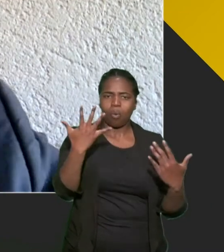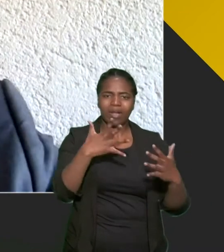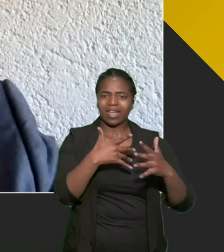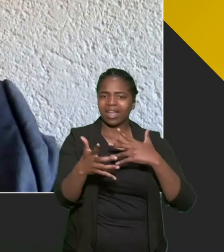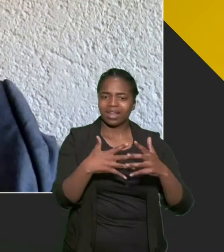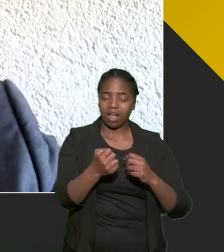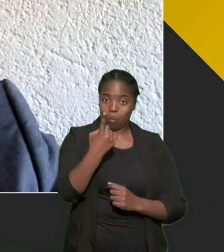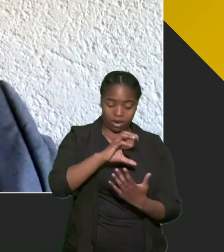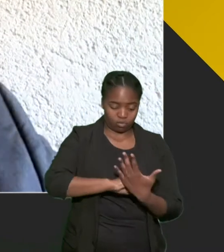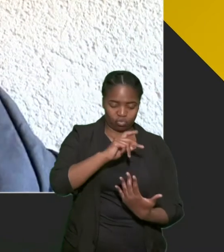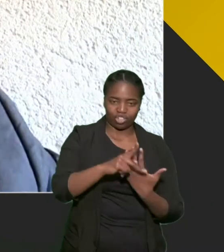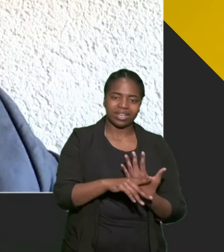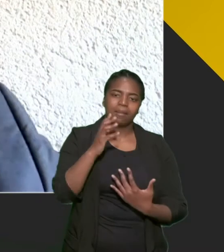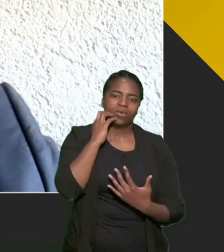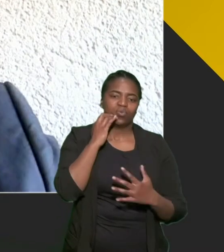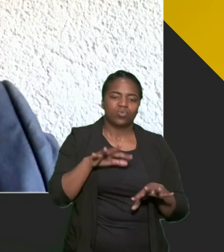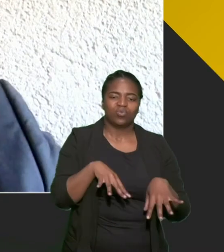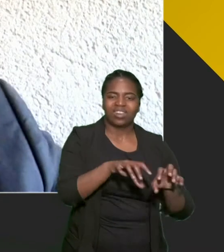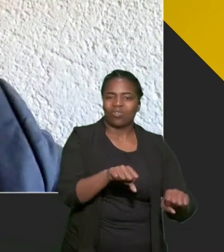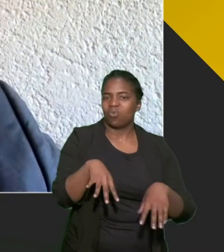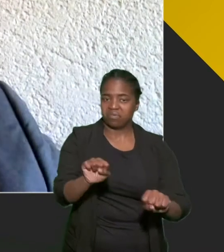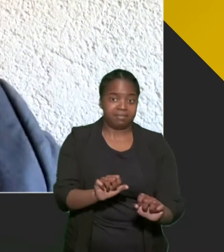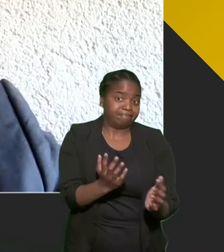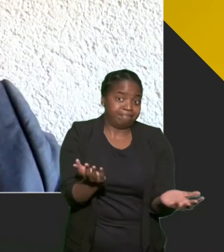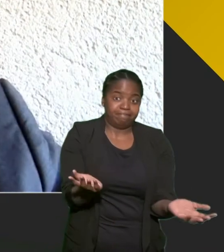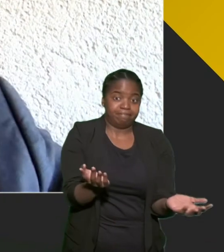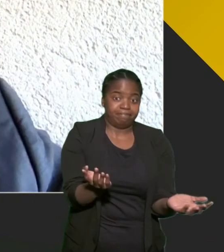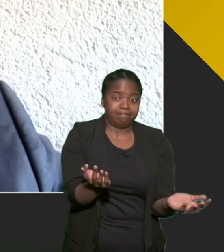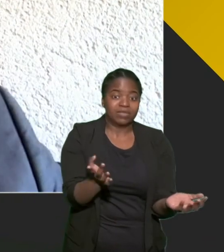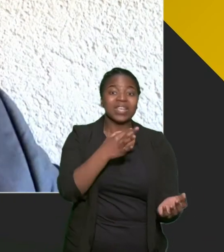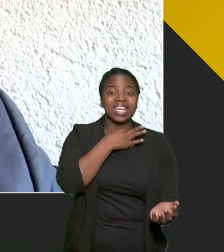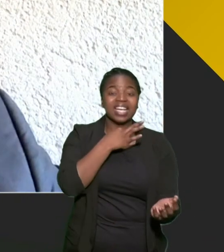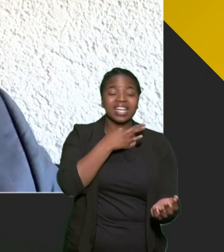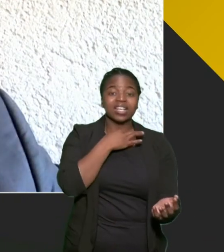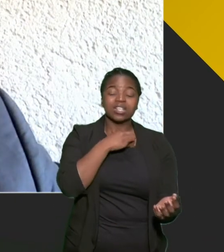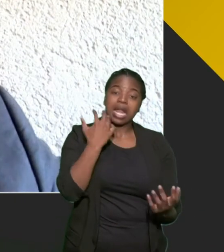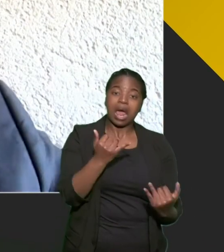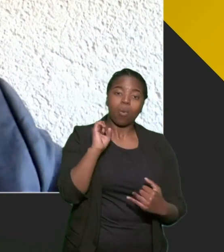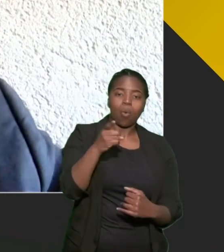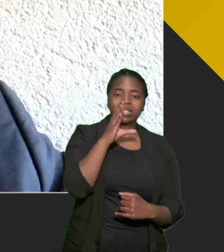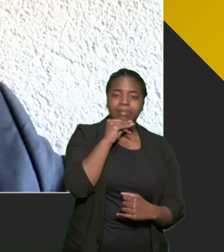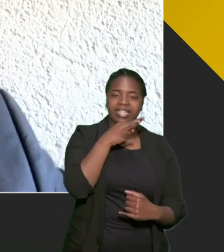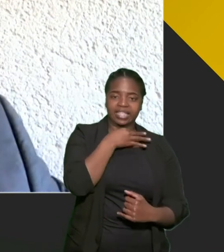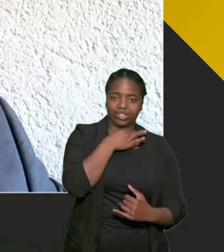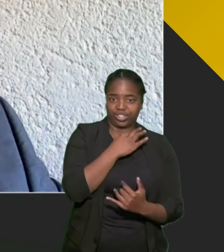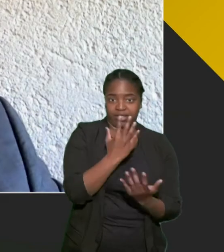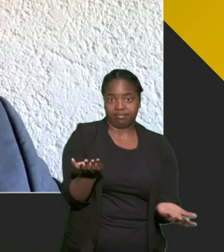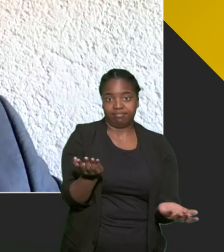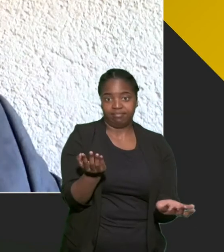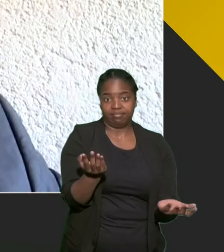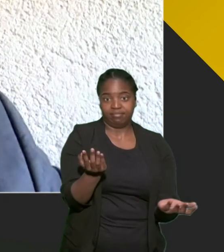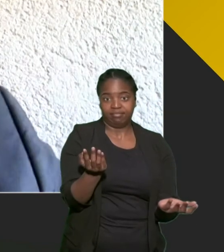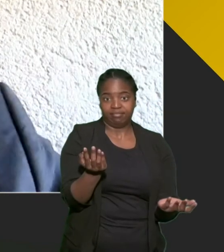had one project, and that project was to make sure that the English benefit from the resources of Southern